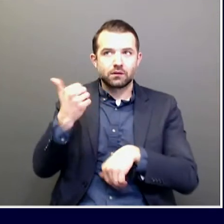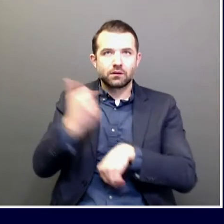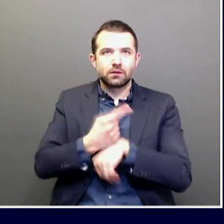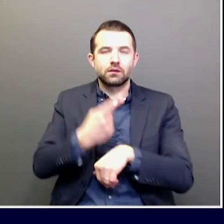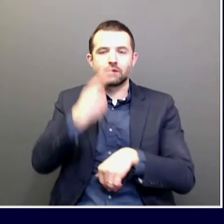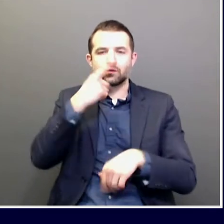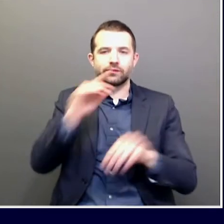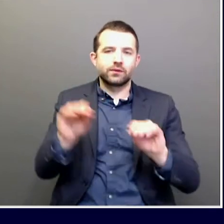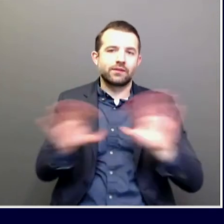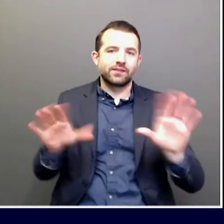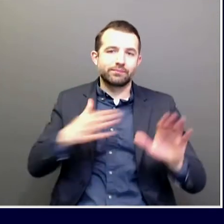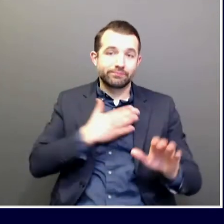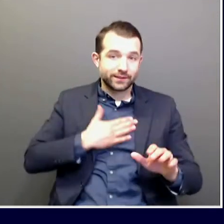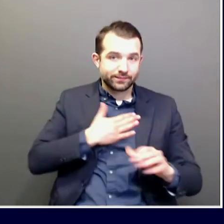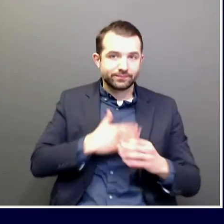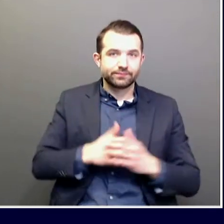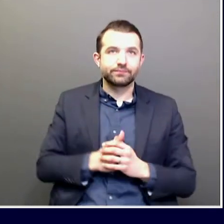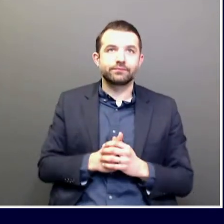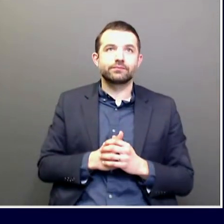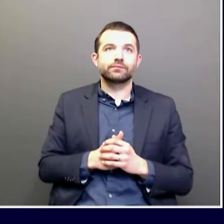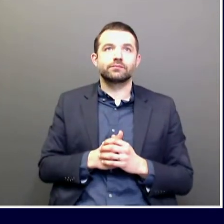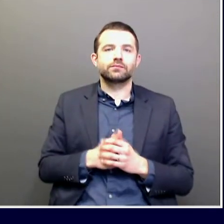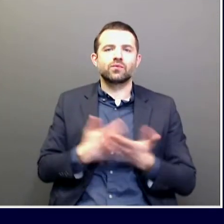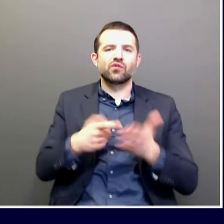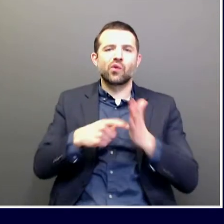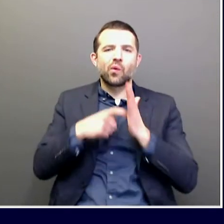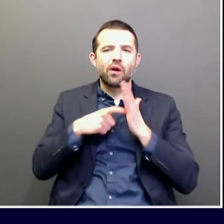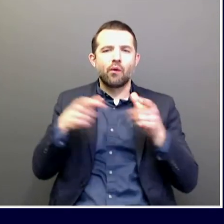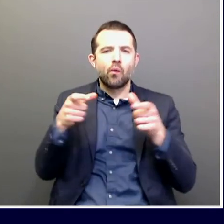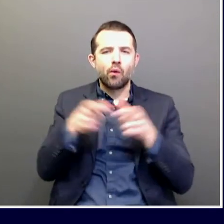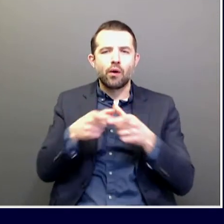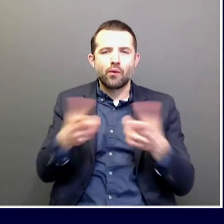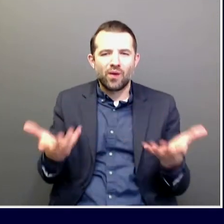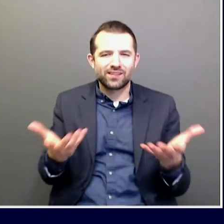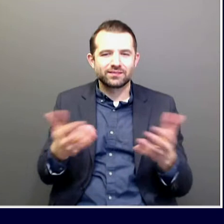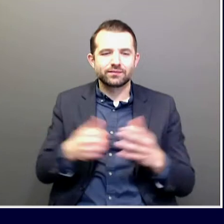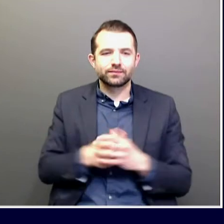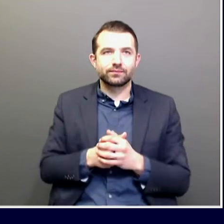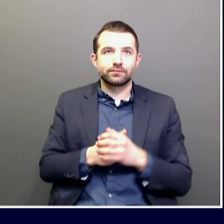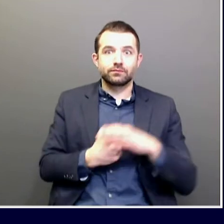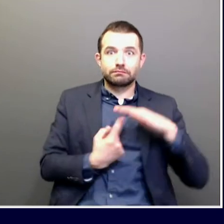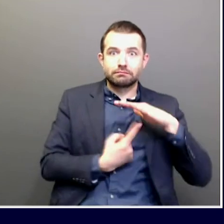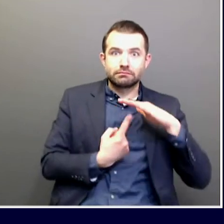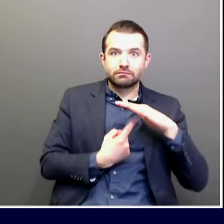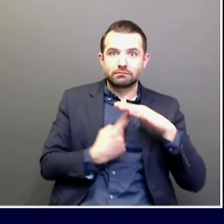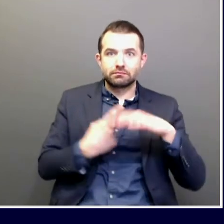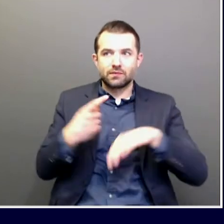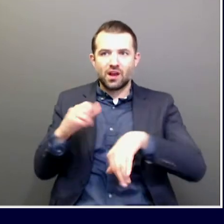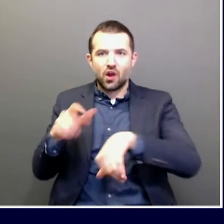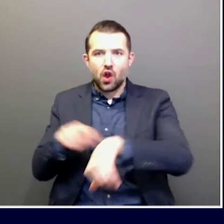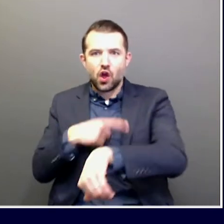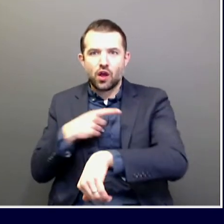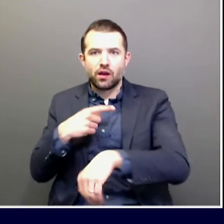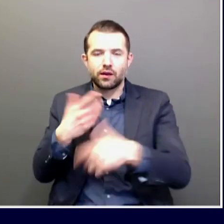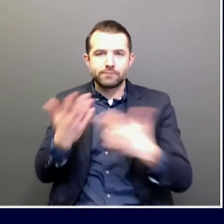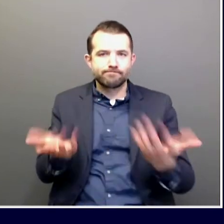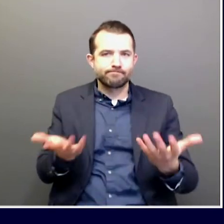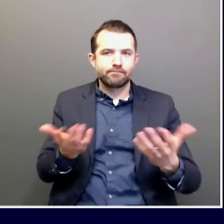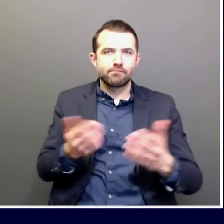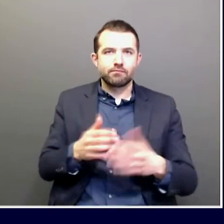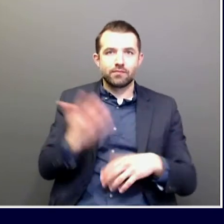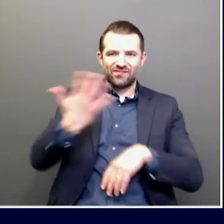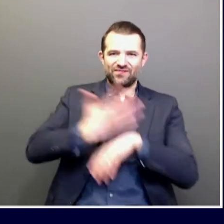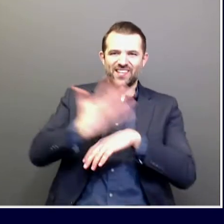to please visit the Maine CDC website or the US CDC website. Both have sections on